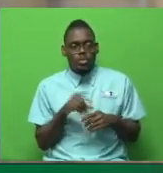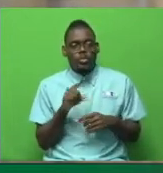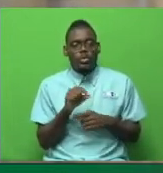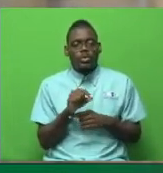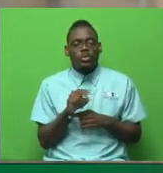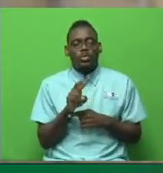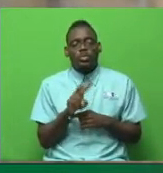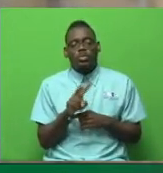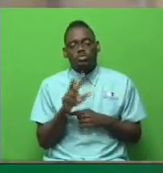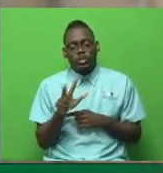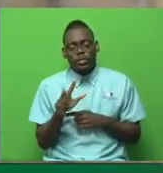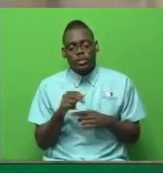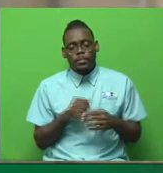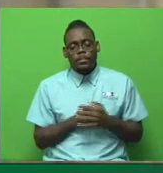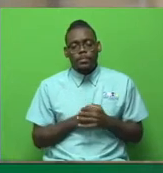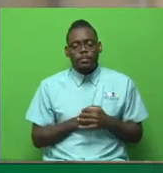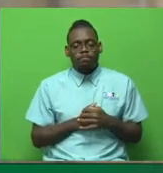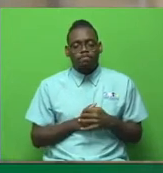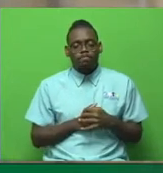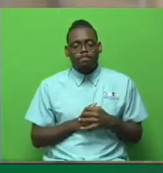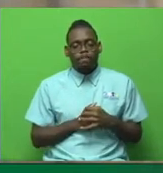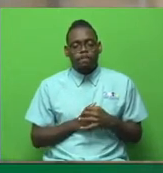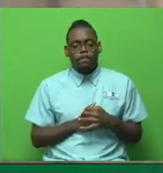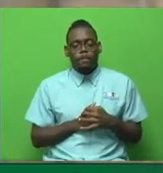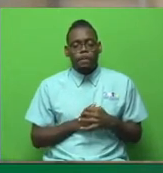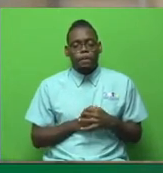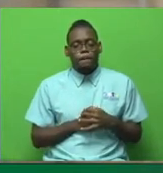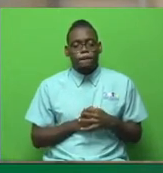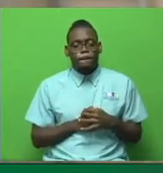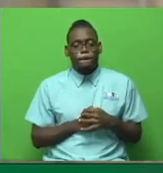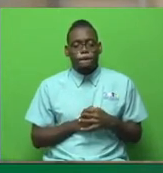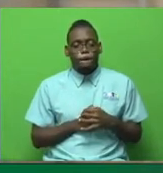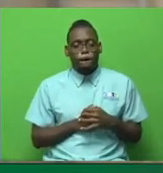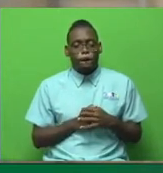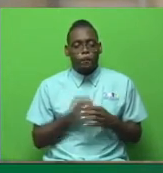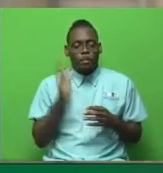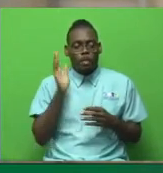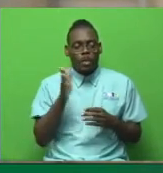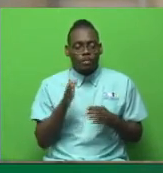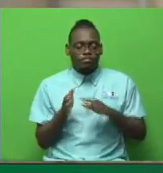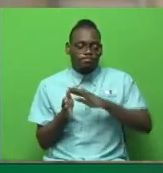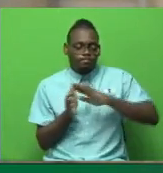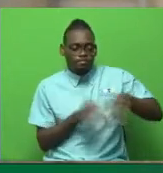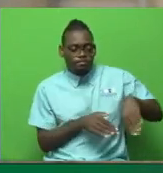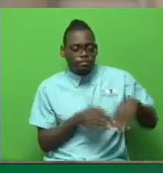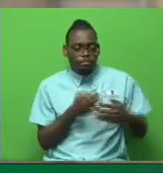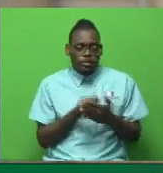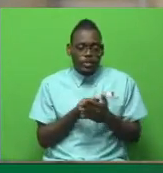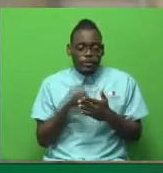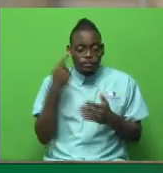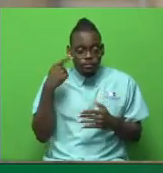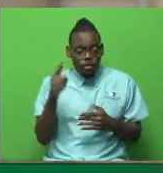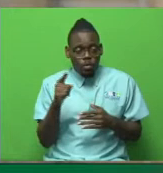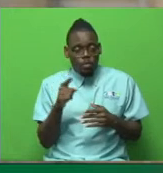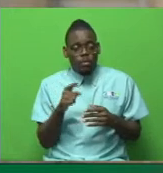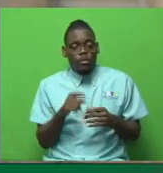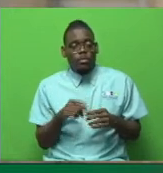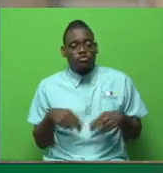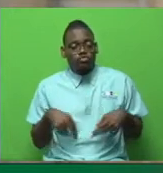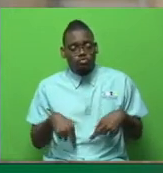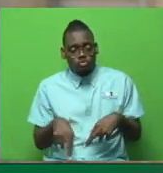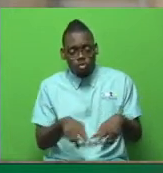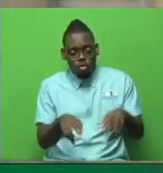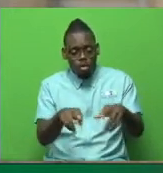450 million dollars for much needed road paving throughout the country as the Prime Minister and Minister of Finance have explained publicly